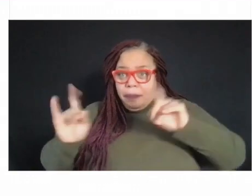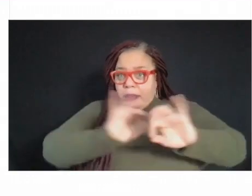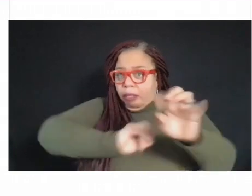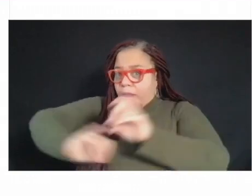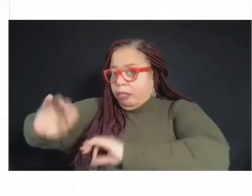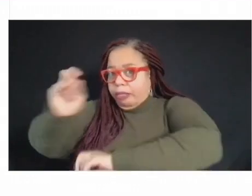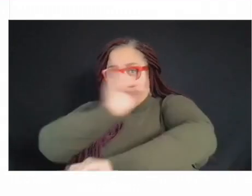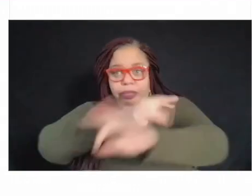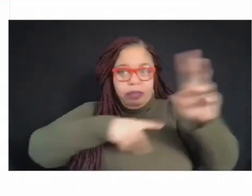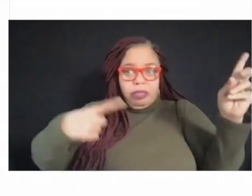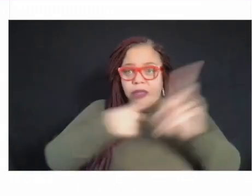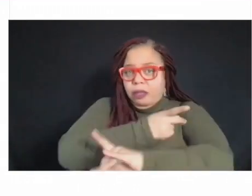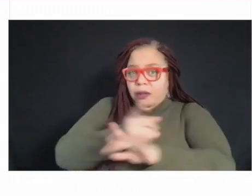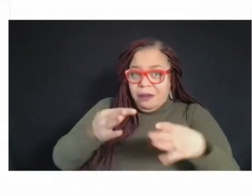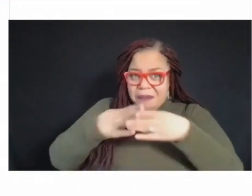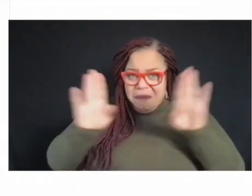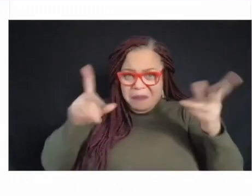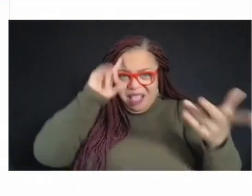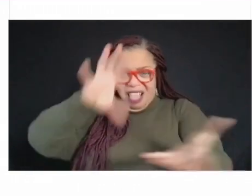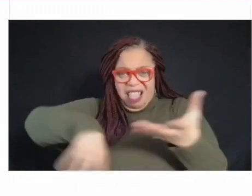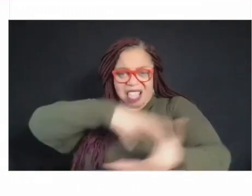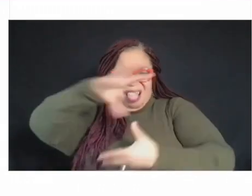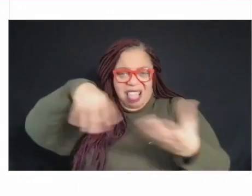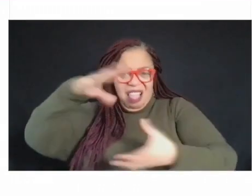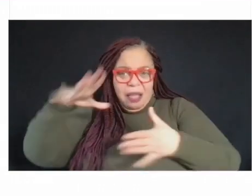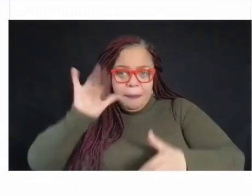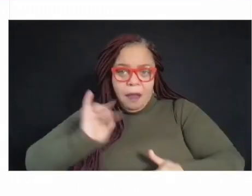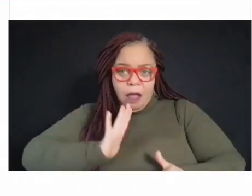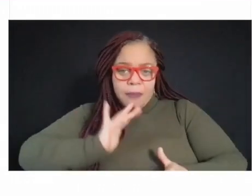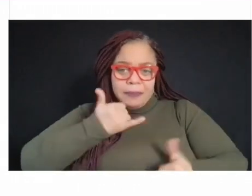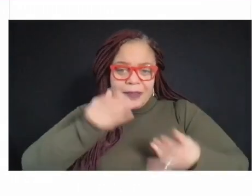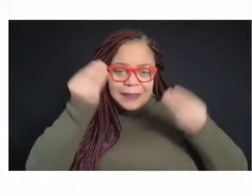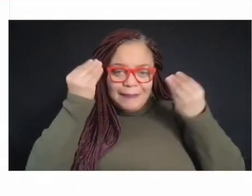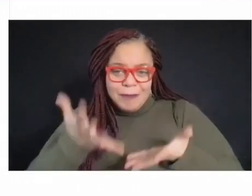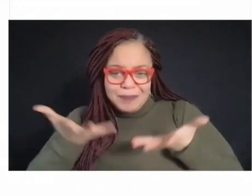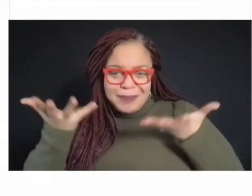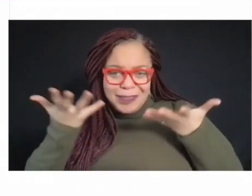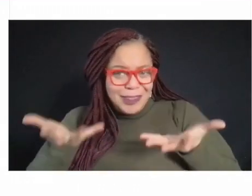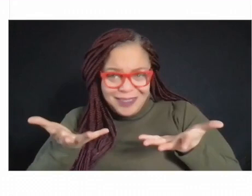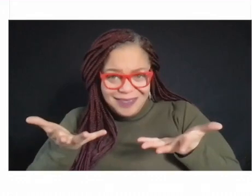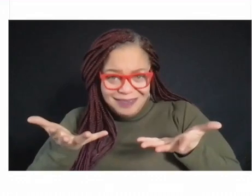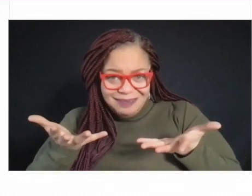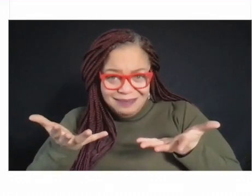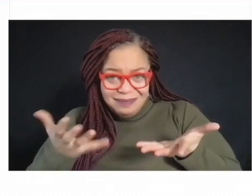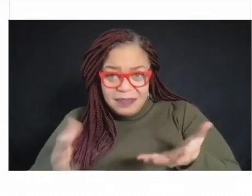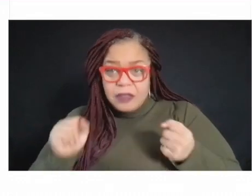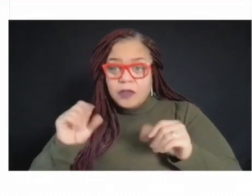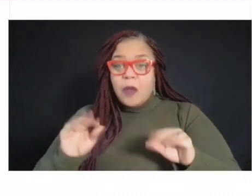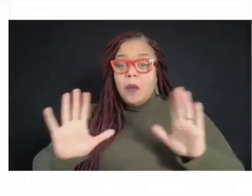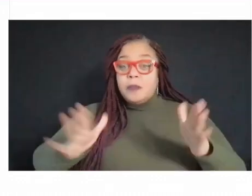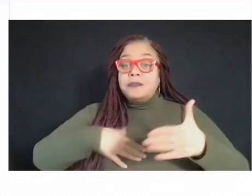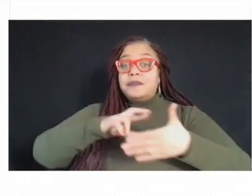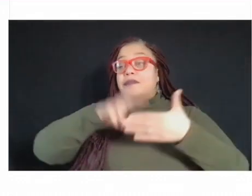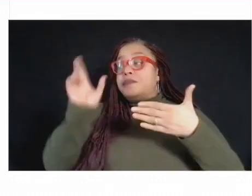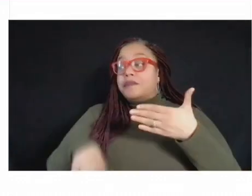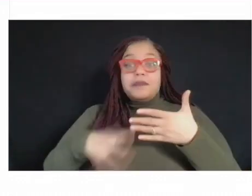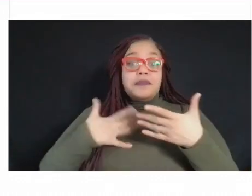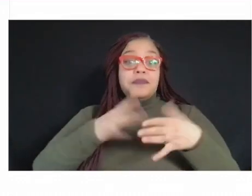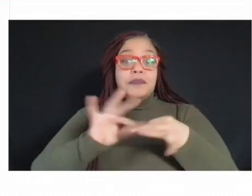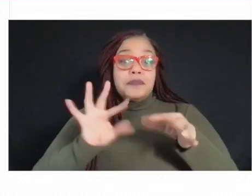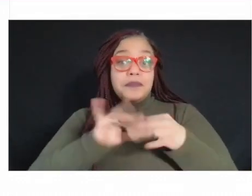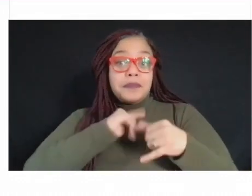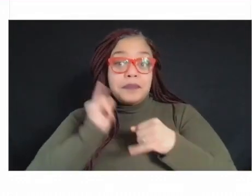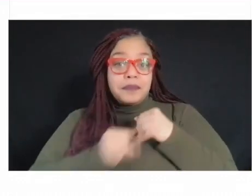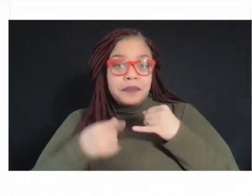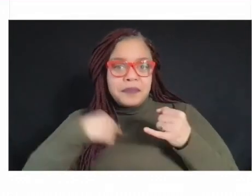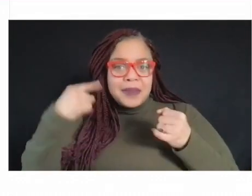our misinformation. So let me just conclude by saying, I think at this point, we have to look at ourselves and we have to look at time. And we have